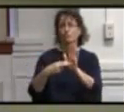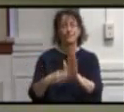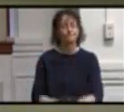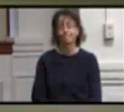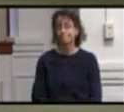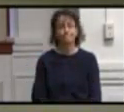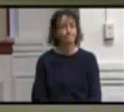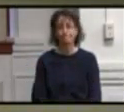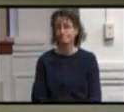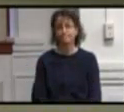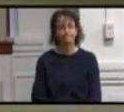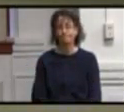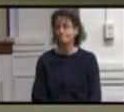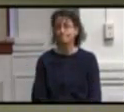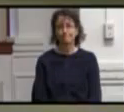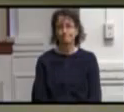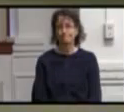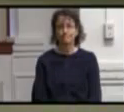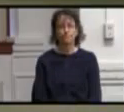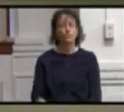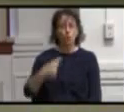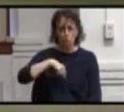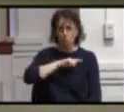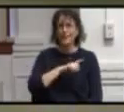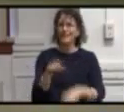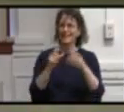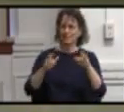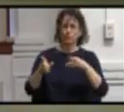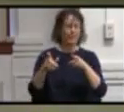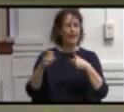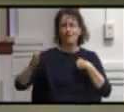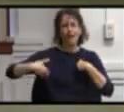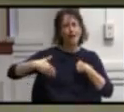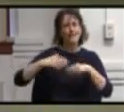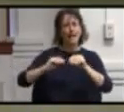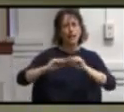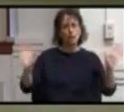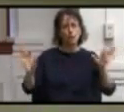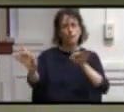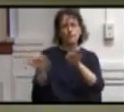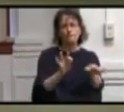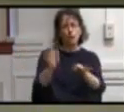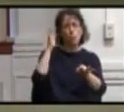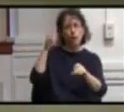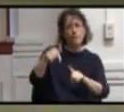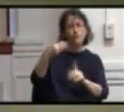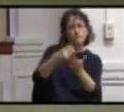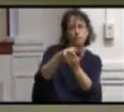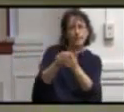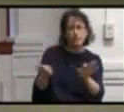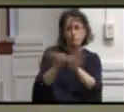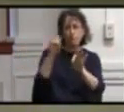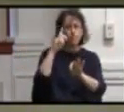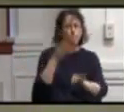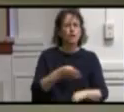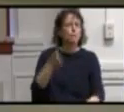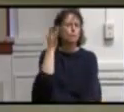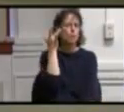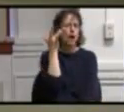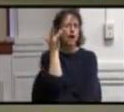articulate, to identify what are the town's interests with respect to this money, and to try to advocate